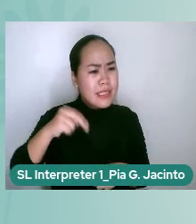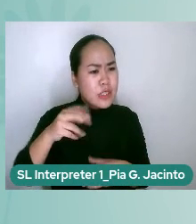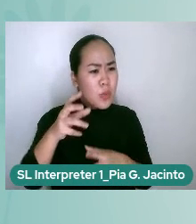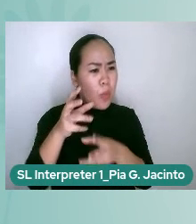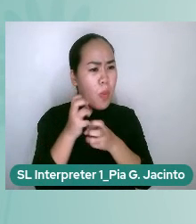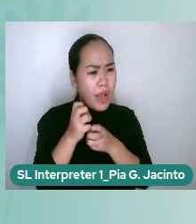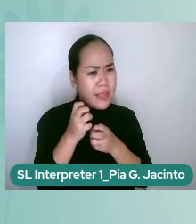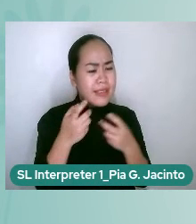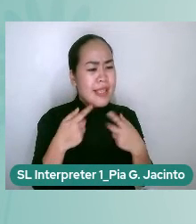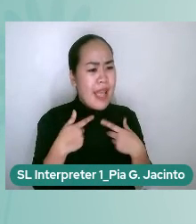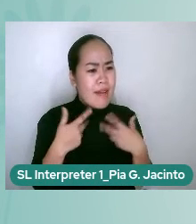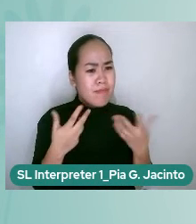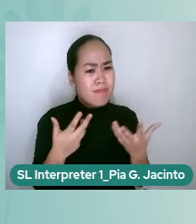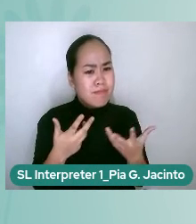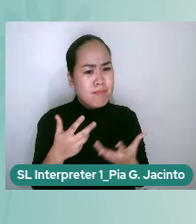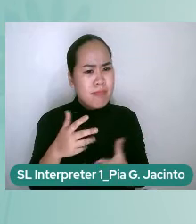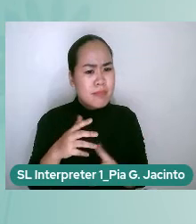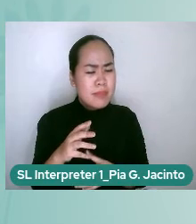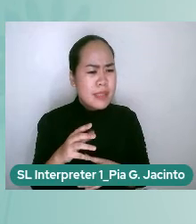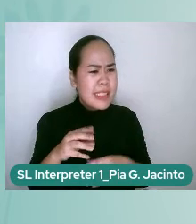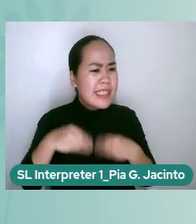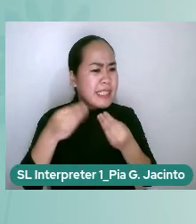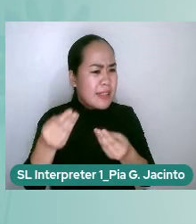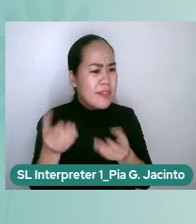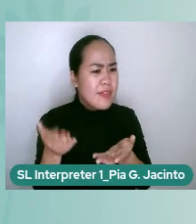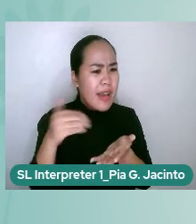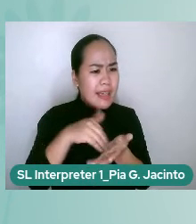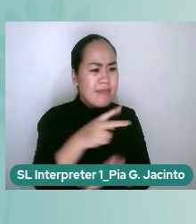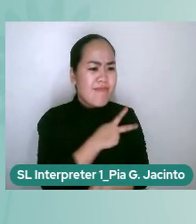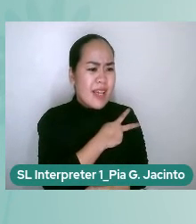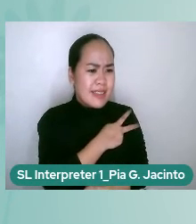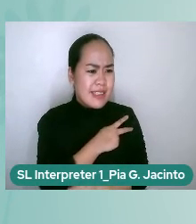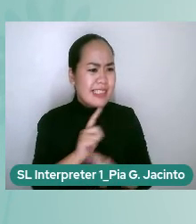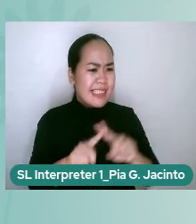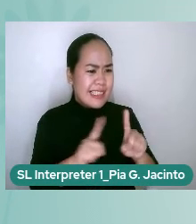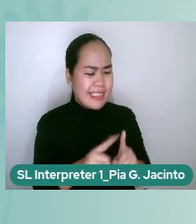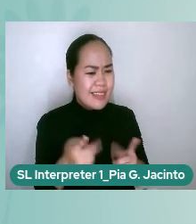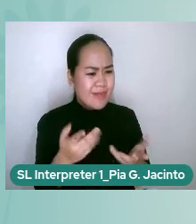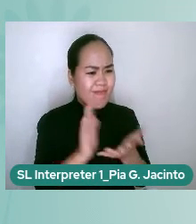we are able to offer the vaccines again to school-going children.